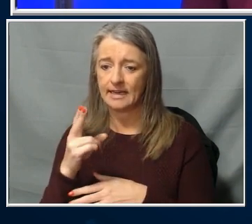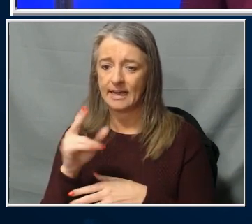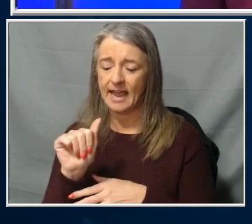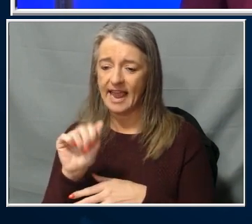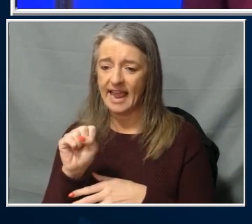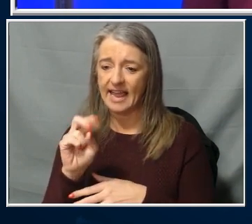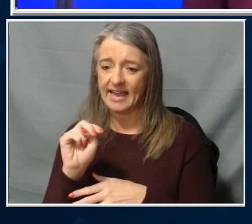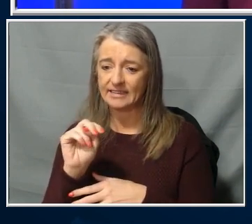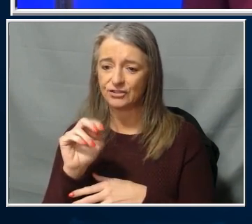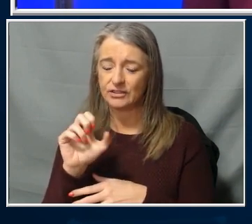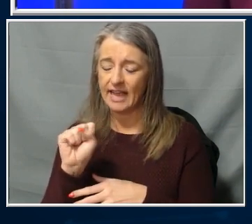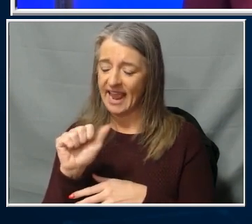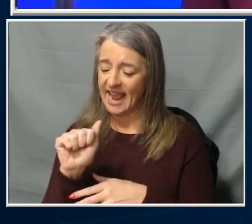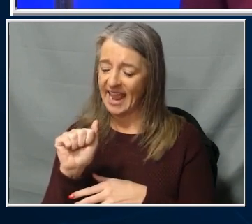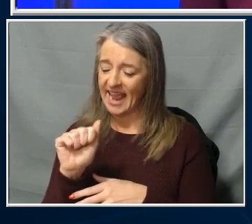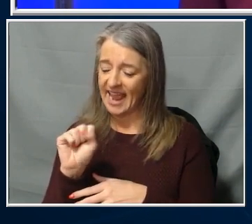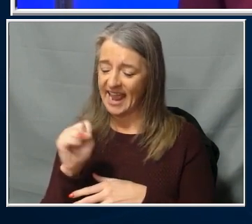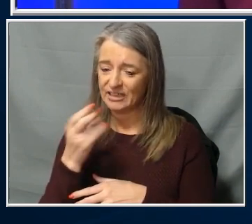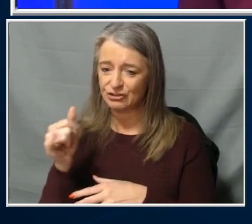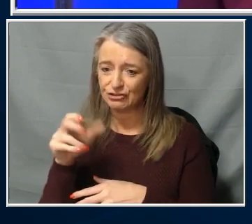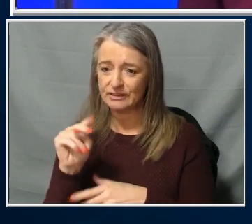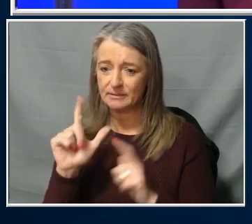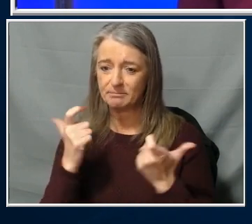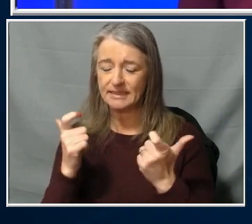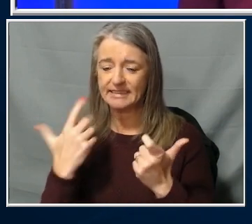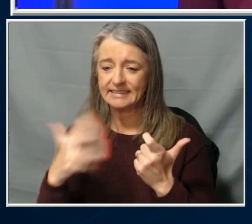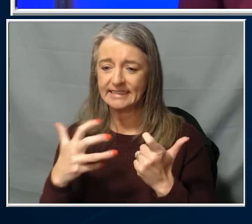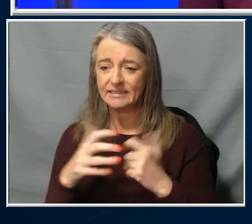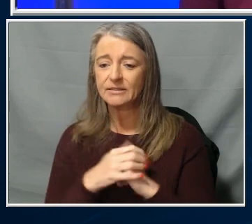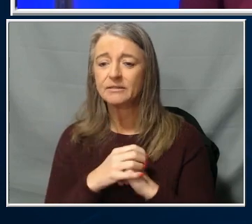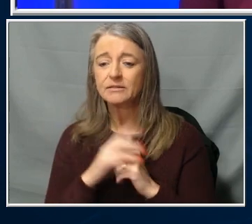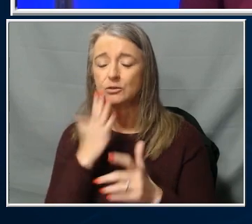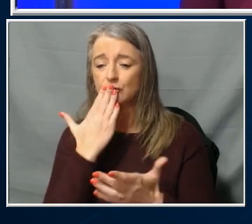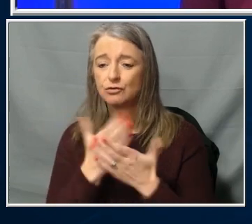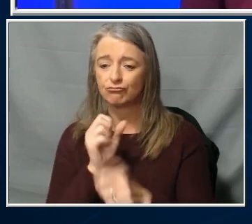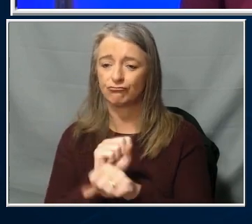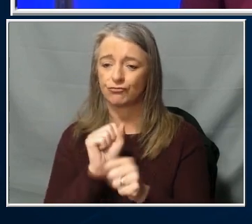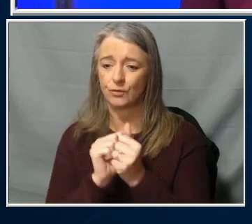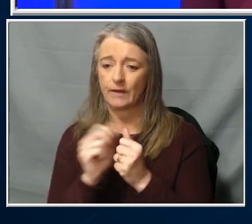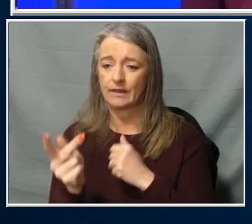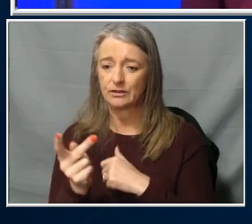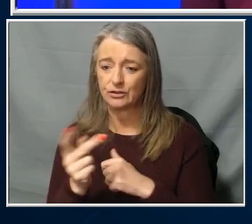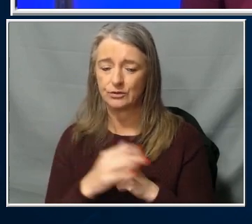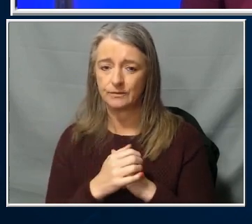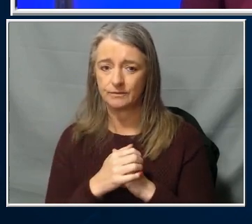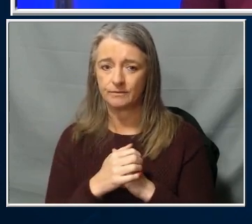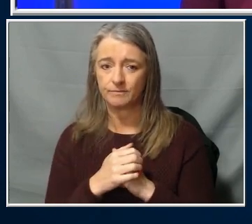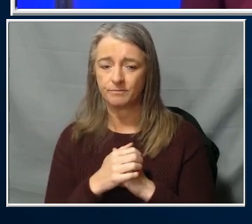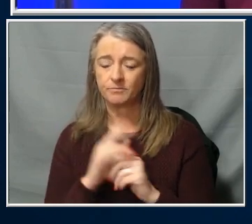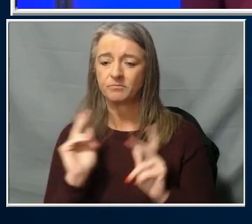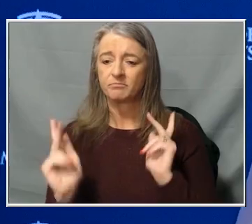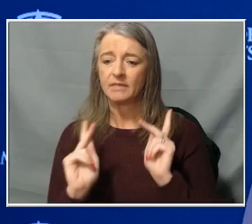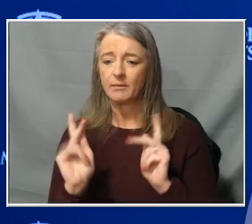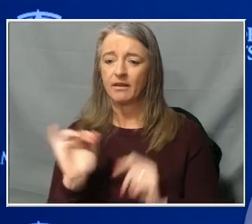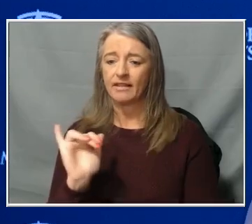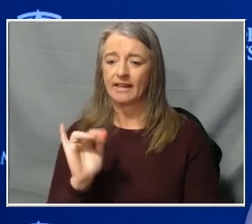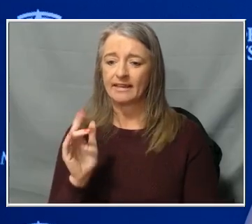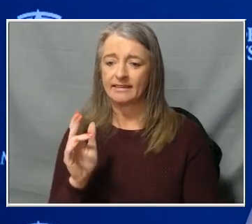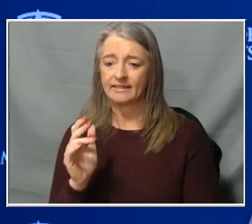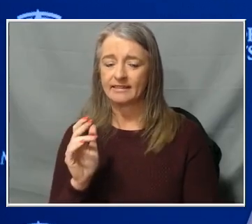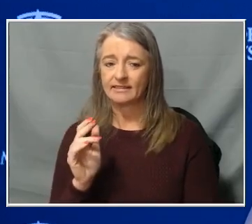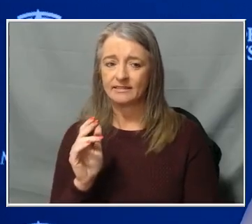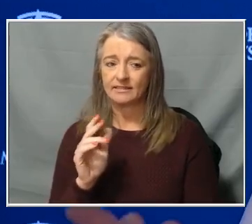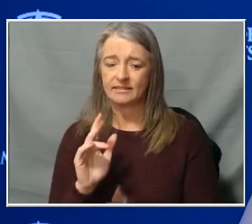big deal. I don't know if you've heard. Yes. And it's always good to work with these two. It's people like these,